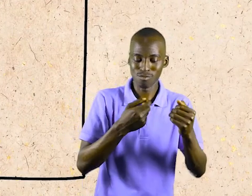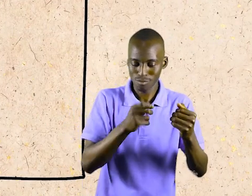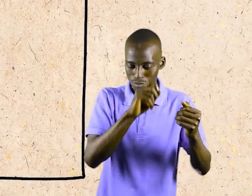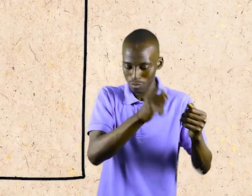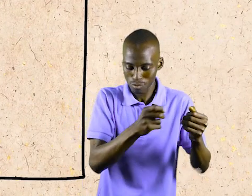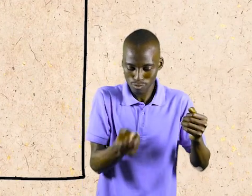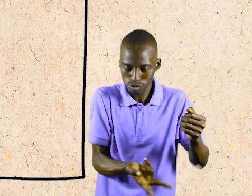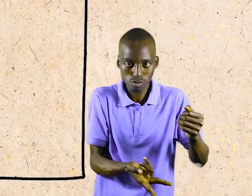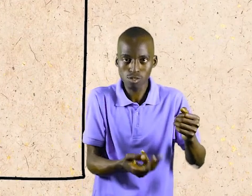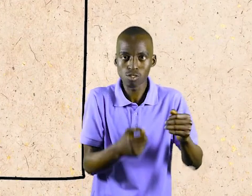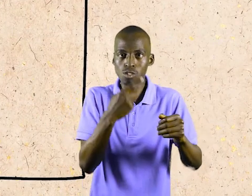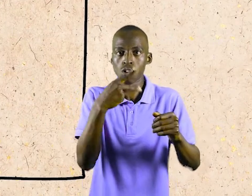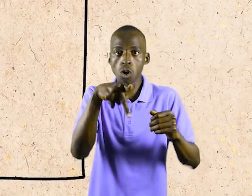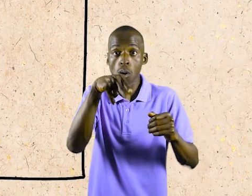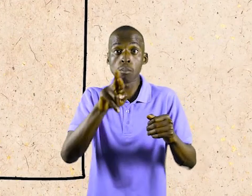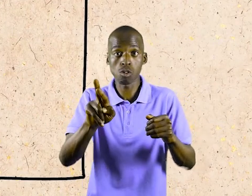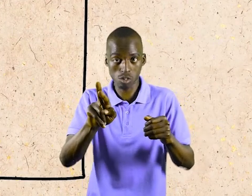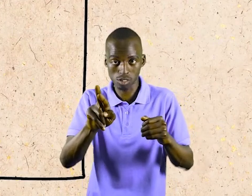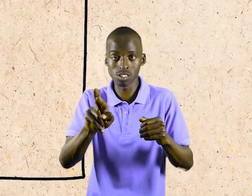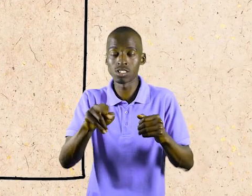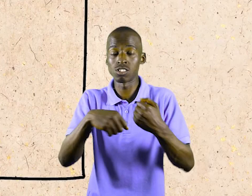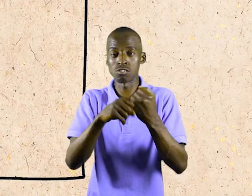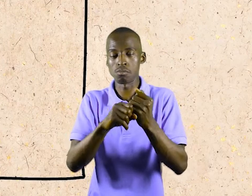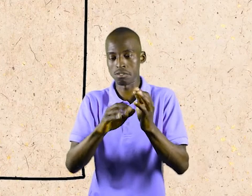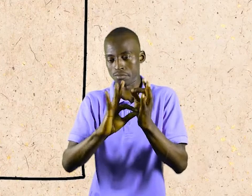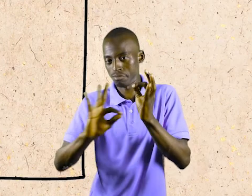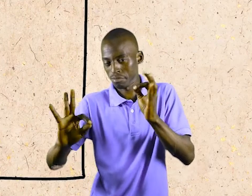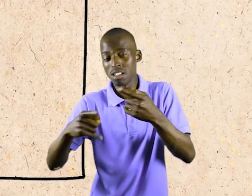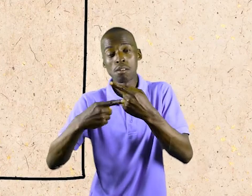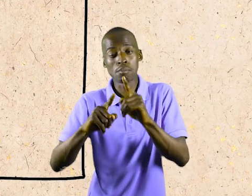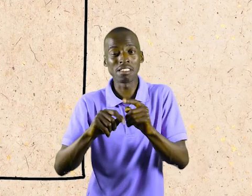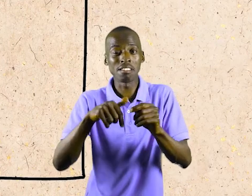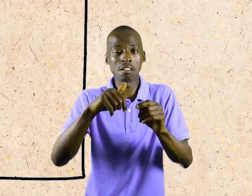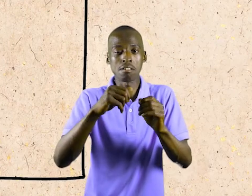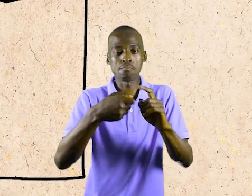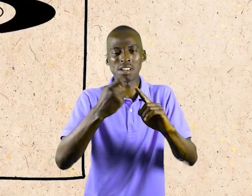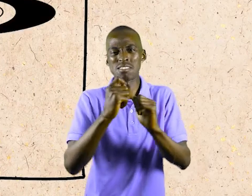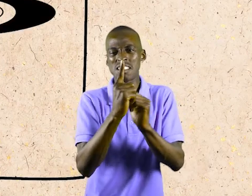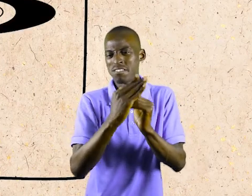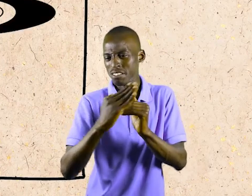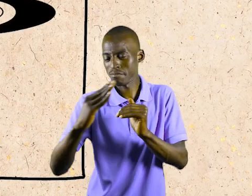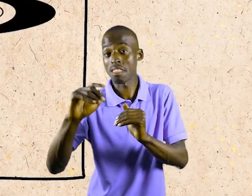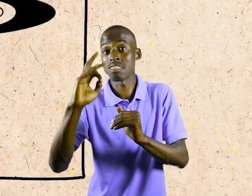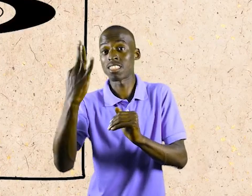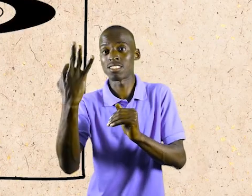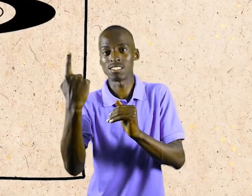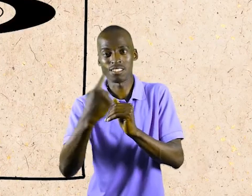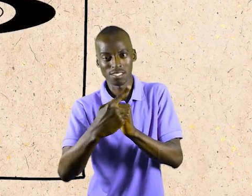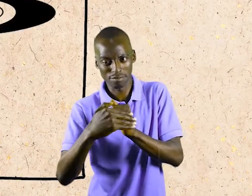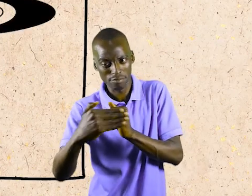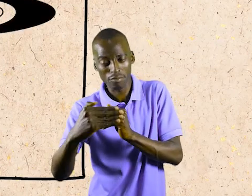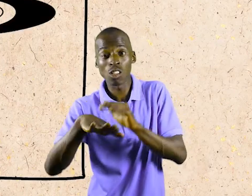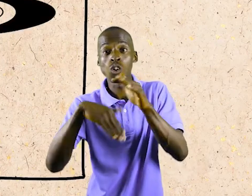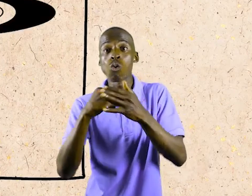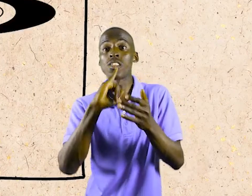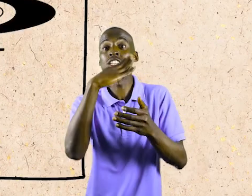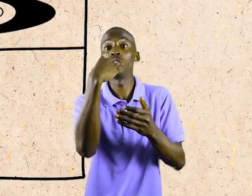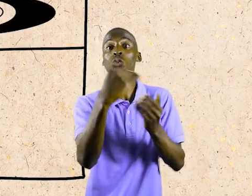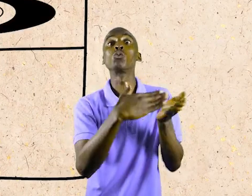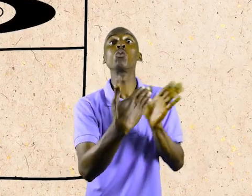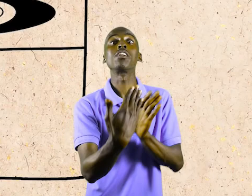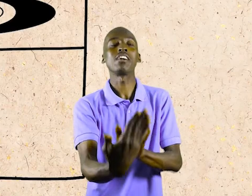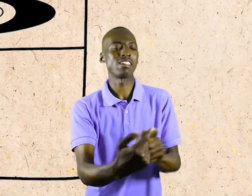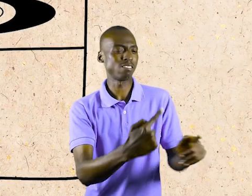is called pur in Hebrew. Tuck that away for later. 11 months later, on the 13th of Adar, all the Jews will